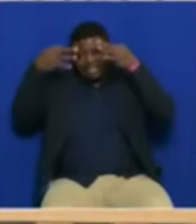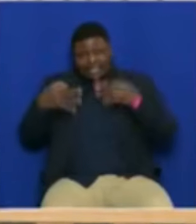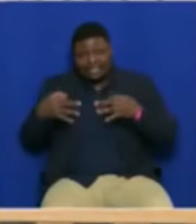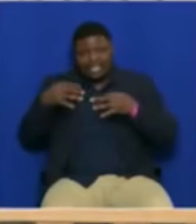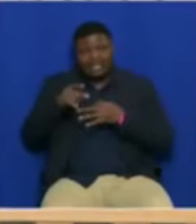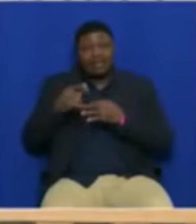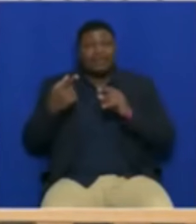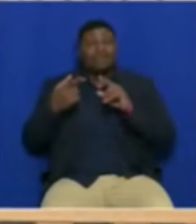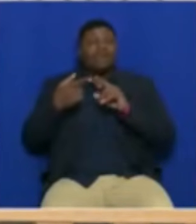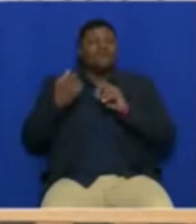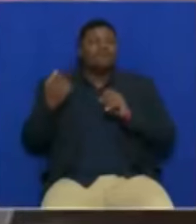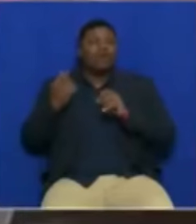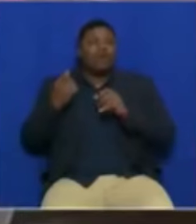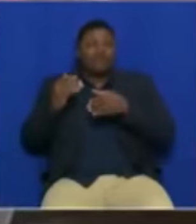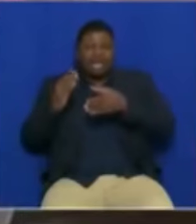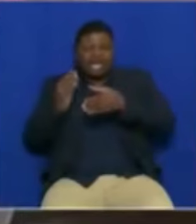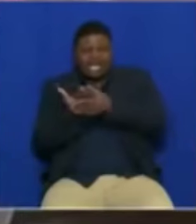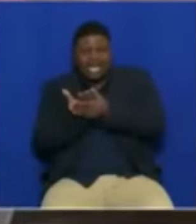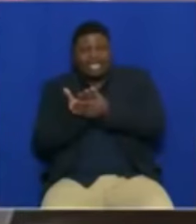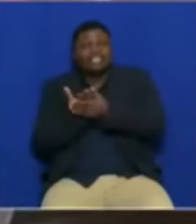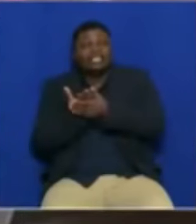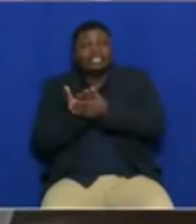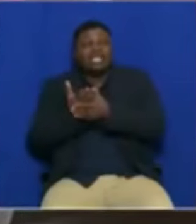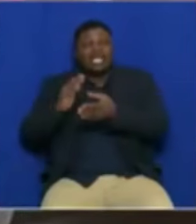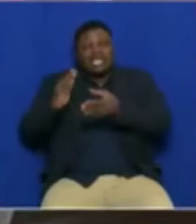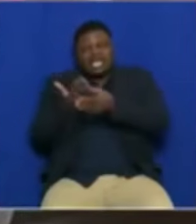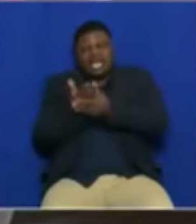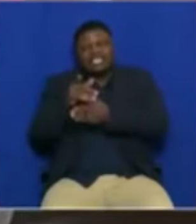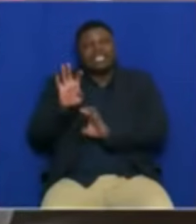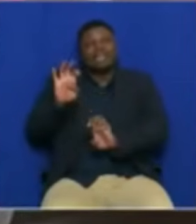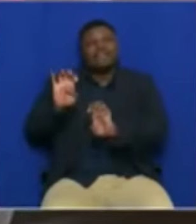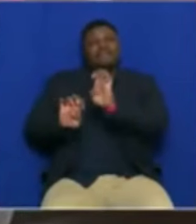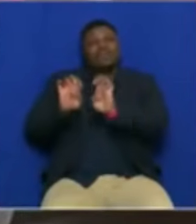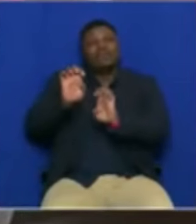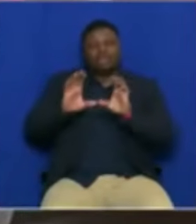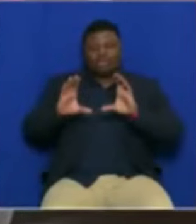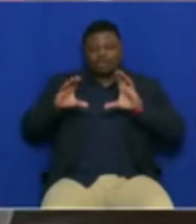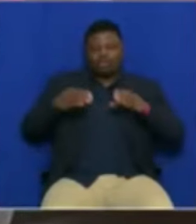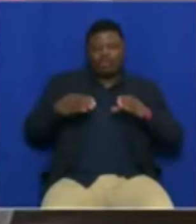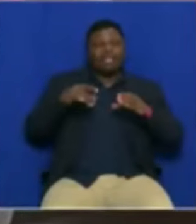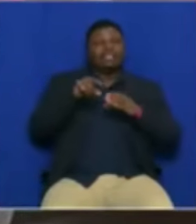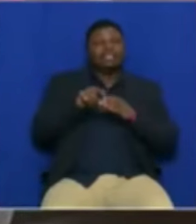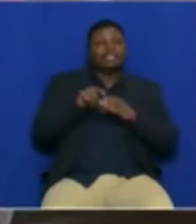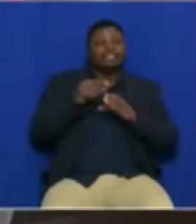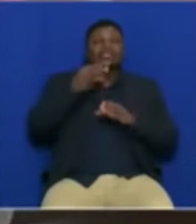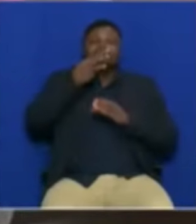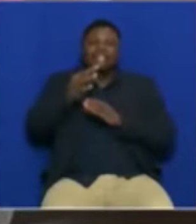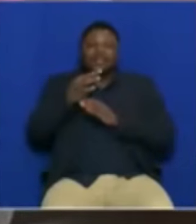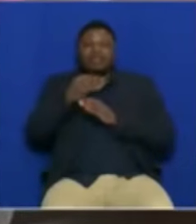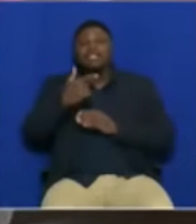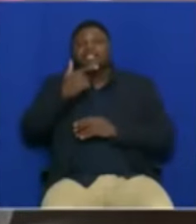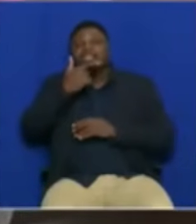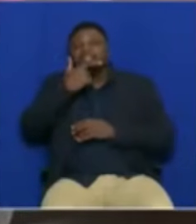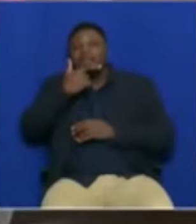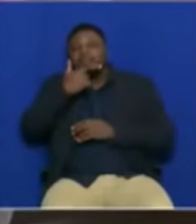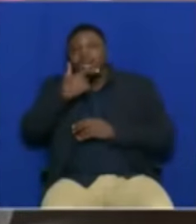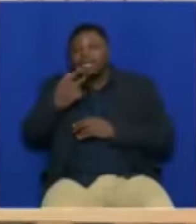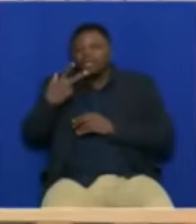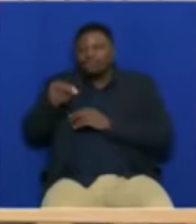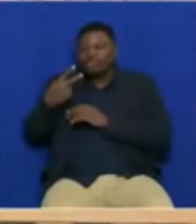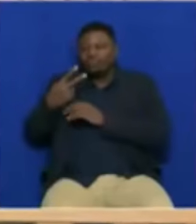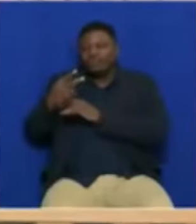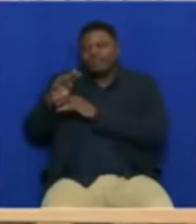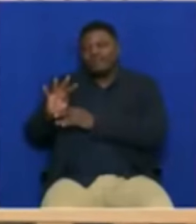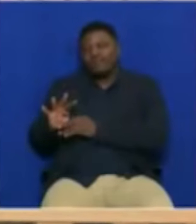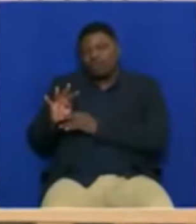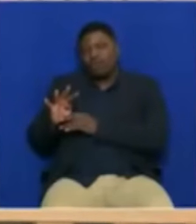Evaluation Committee, which you say is in December 2024. So for the record, that's what we have, December, and